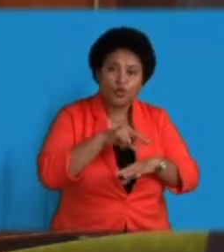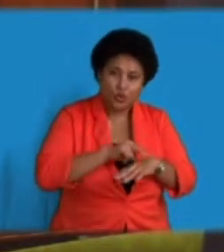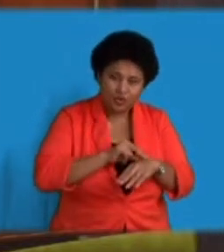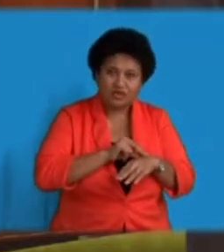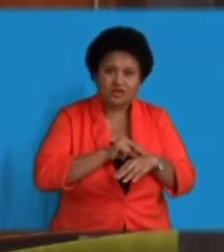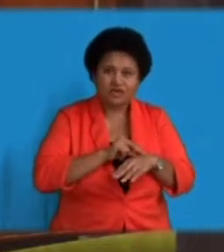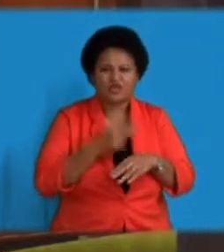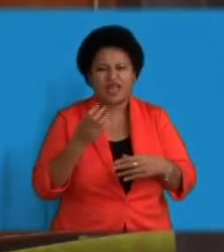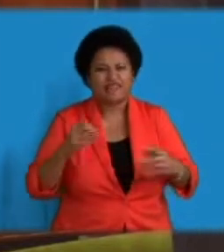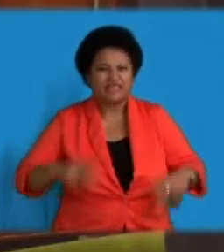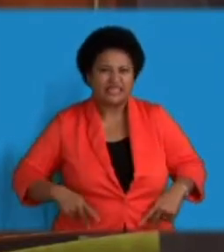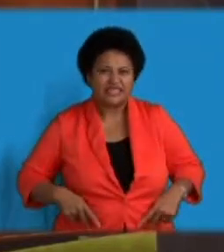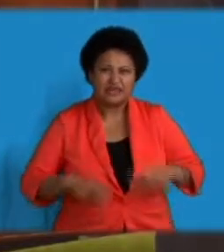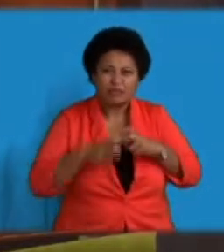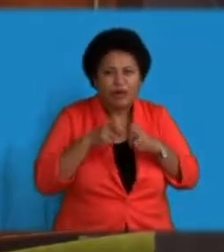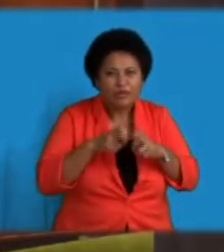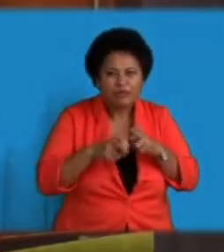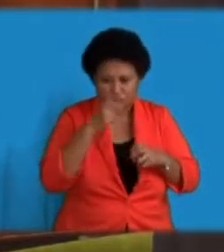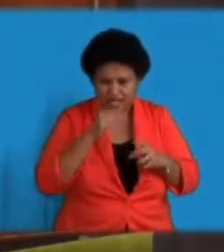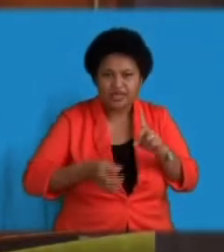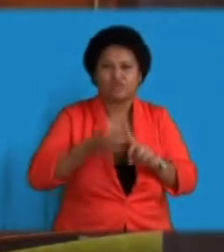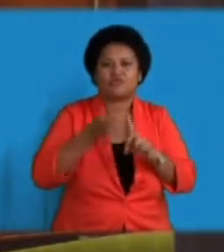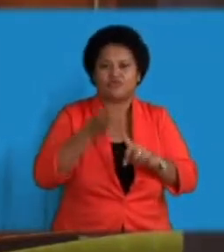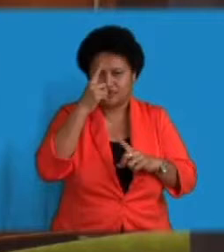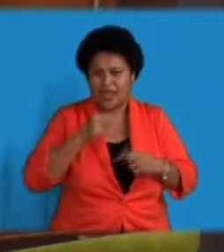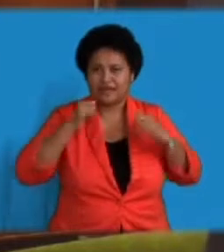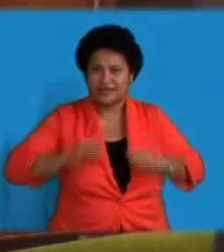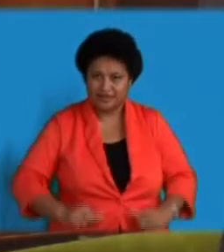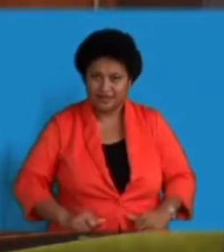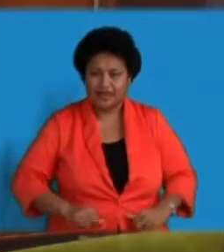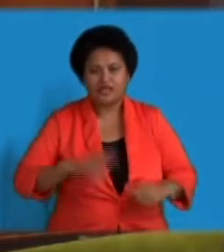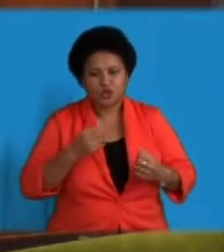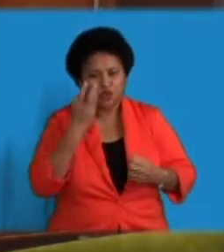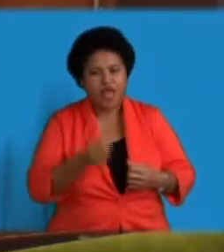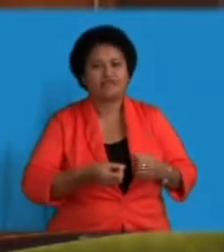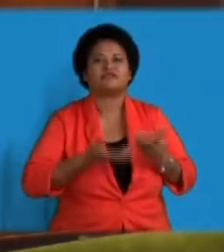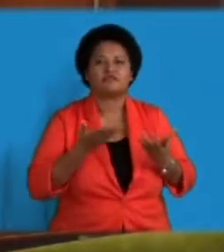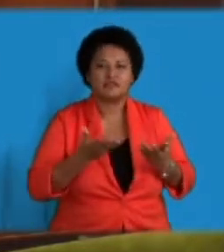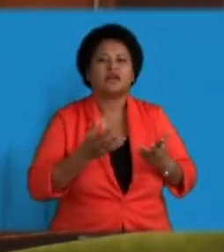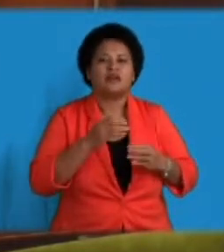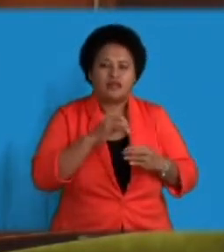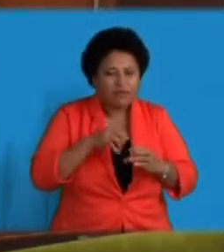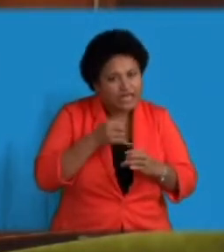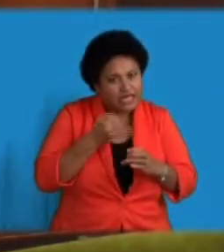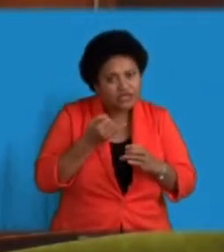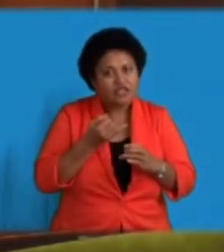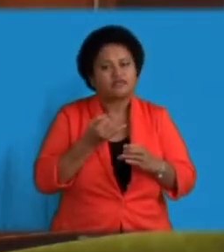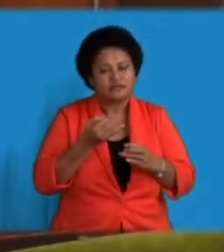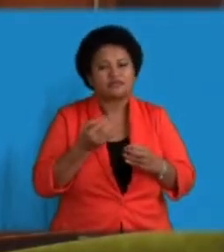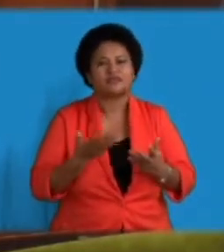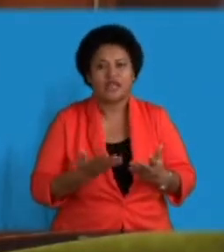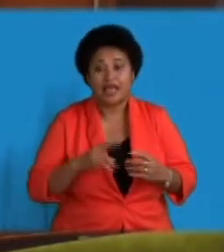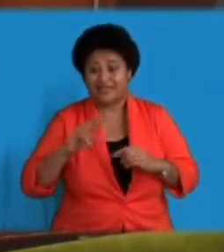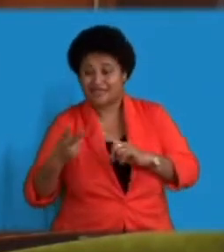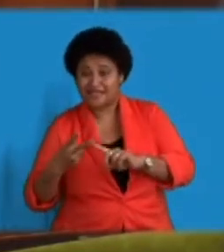temporary kidney failure that will improve with the support of kidney hemodialysis treatment. The second group of patients, Madam Speaker, are those